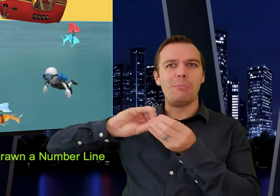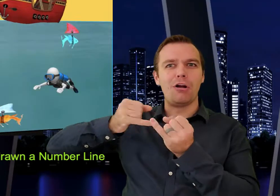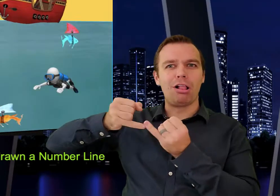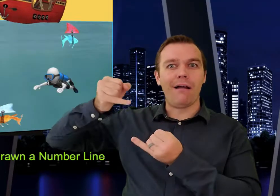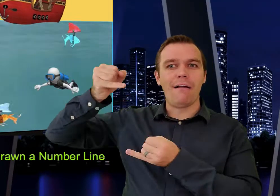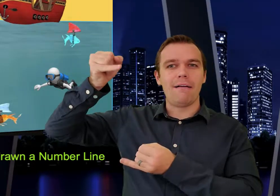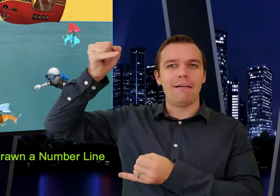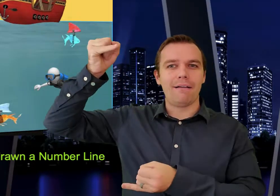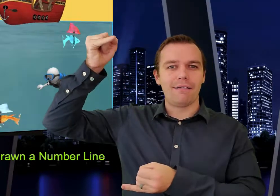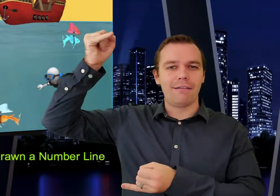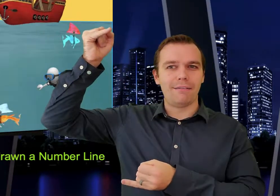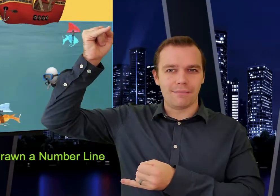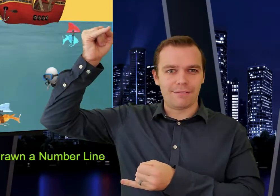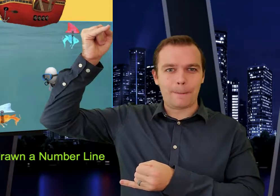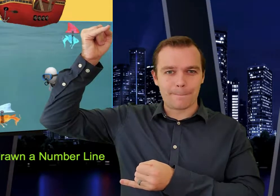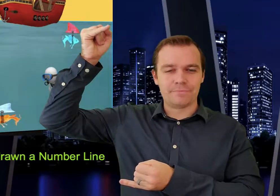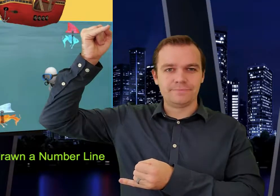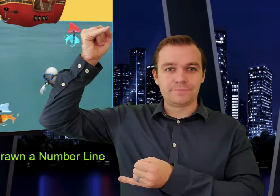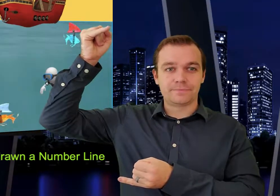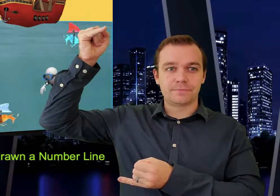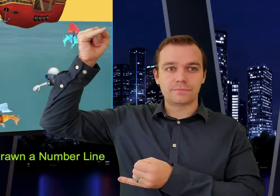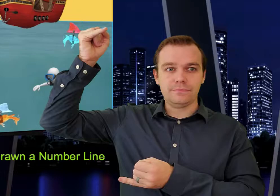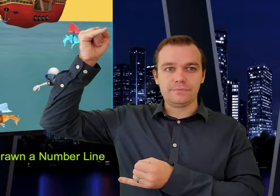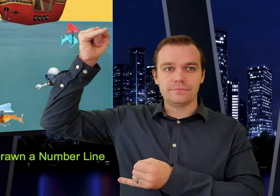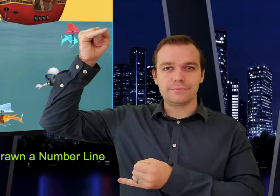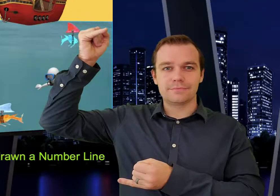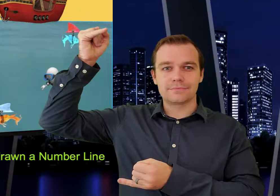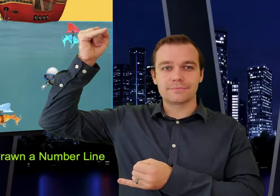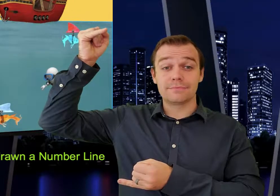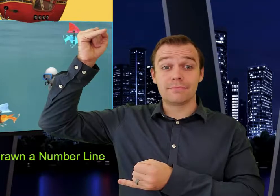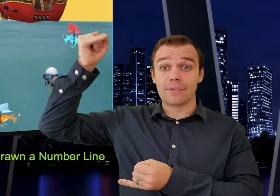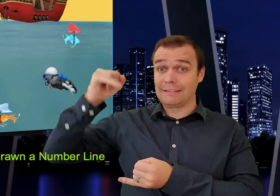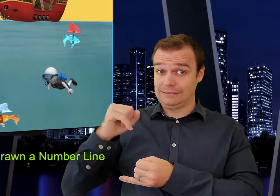just drawn a number line.